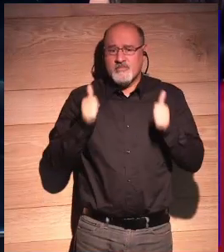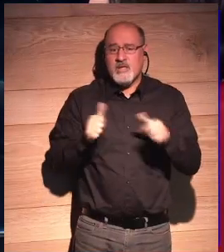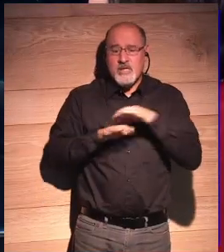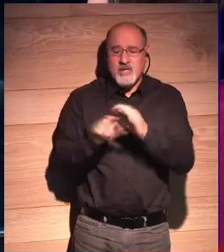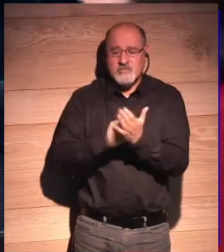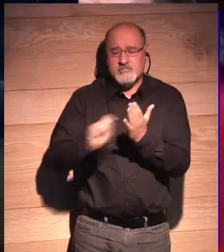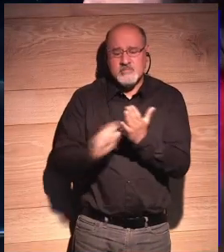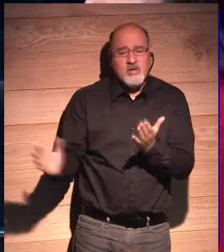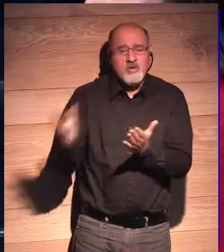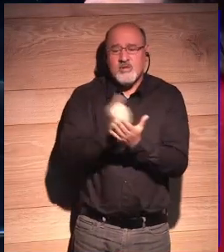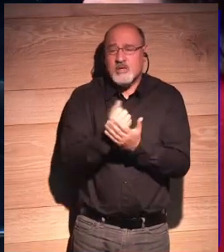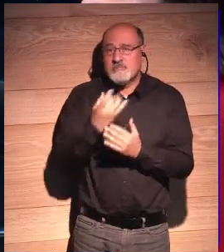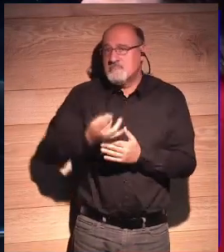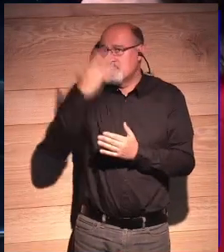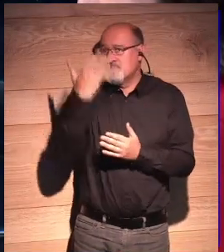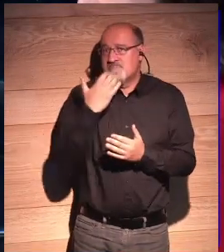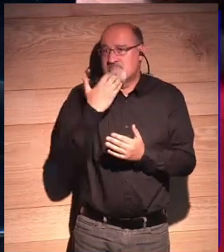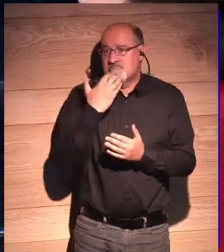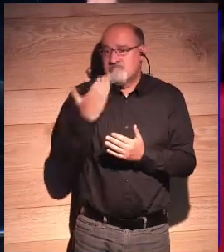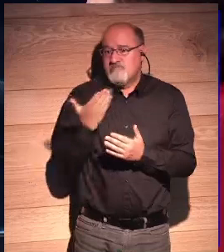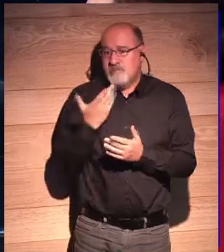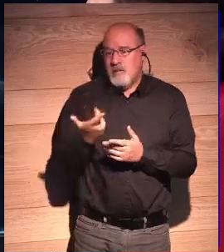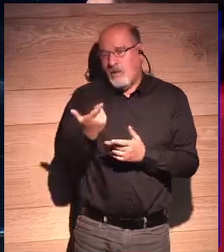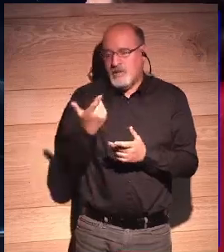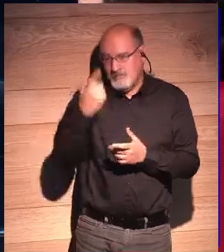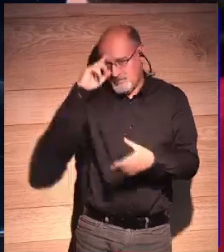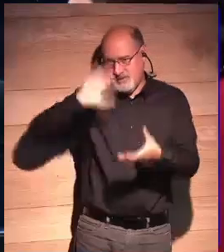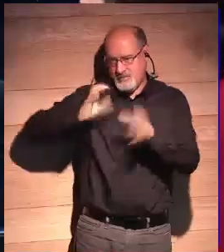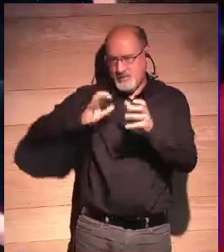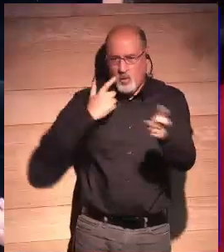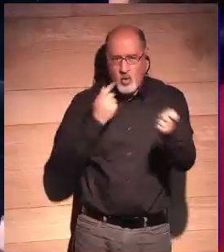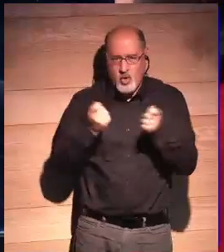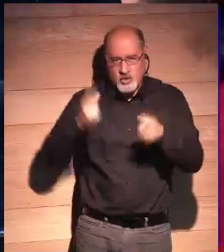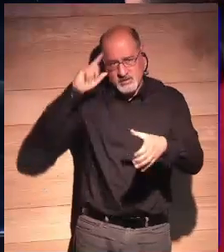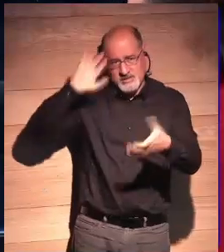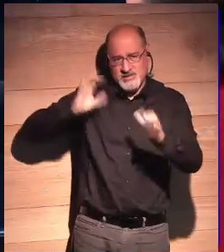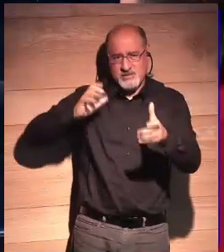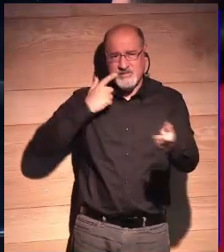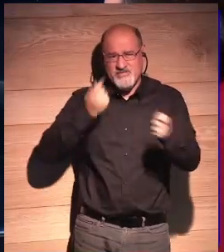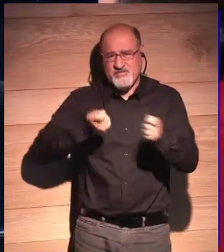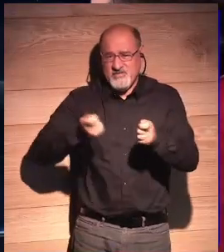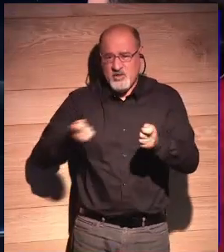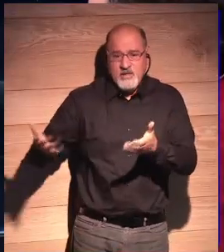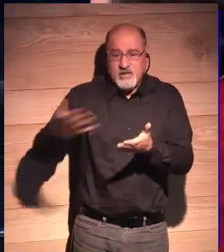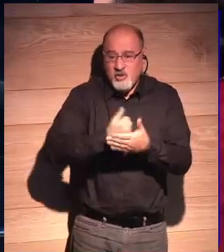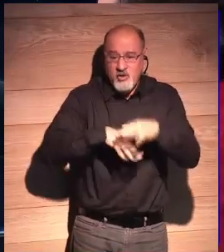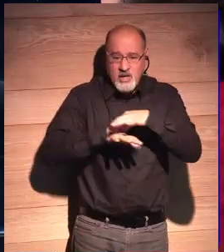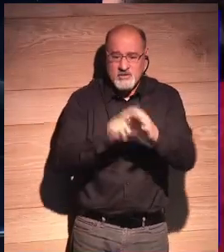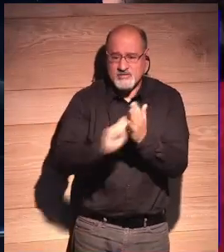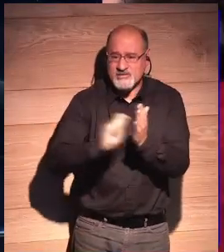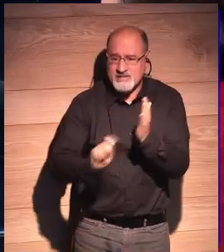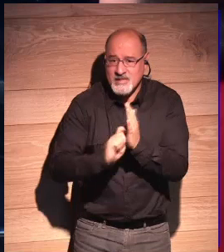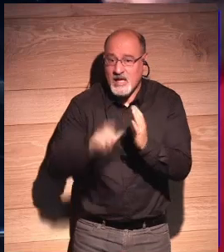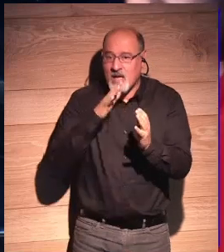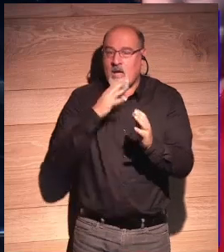of being a control freak? Yes. Or are you okay? Yes. So you're not interested in retelling the